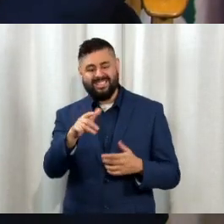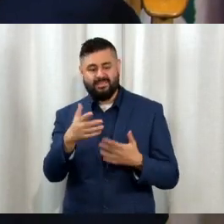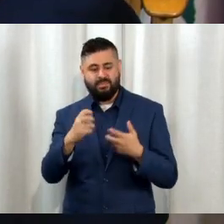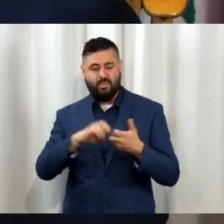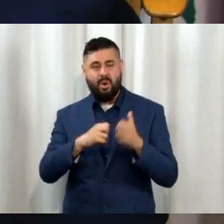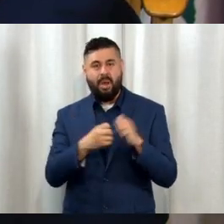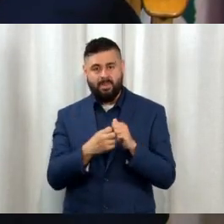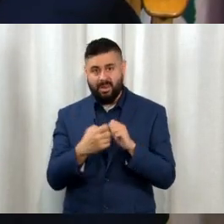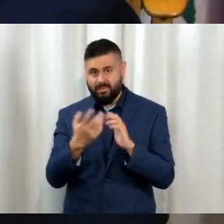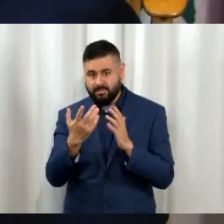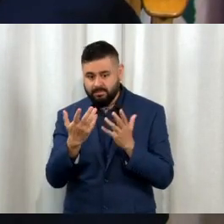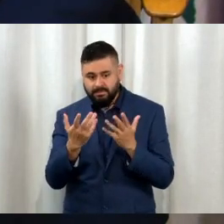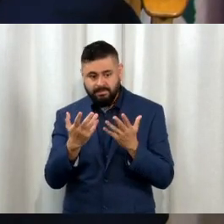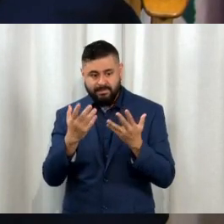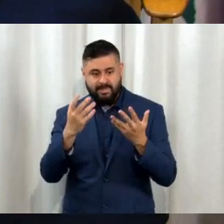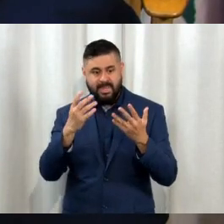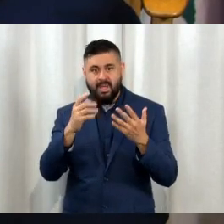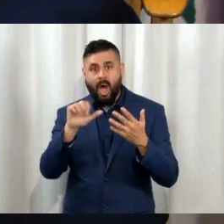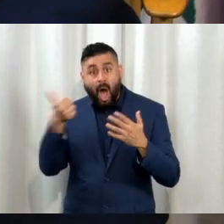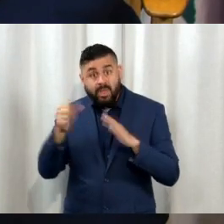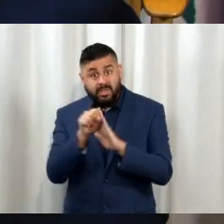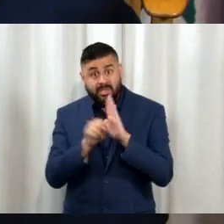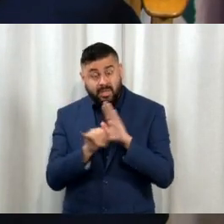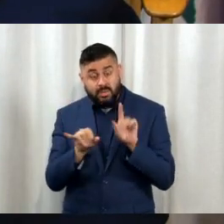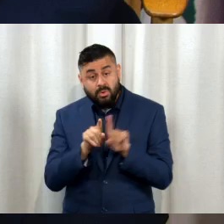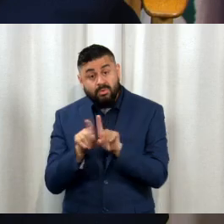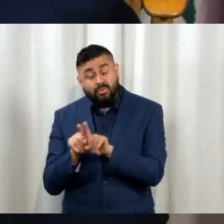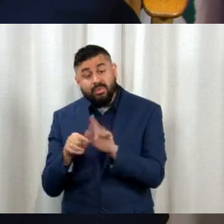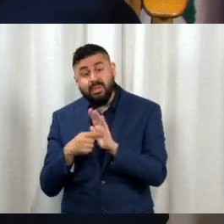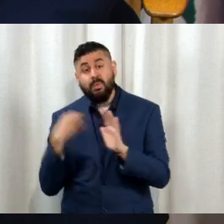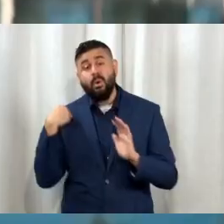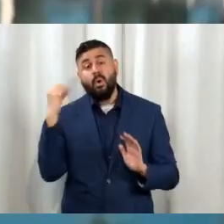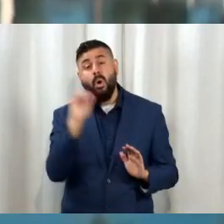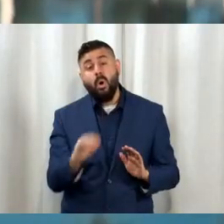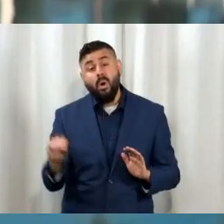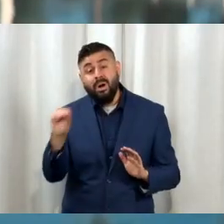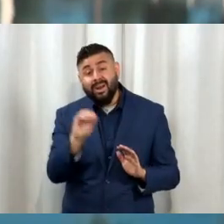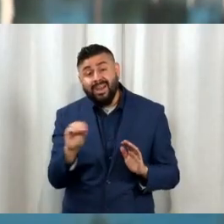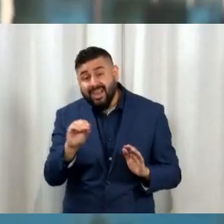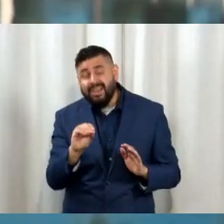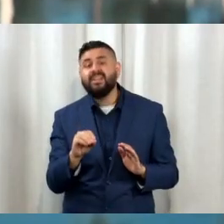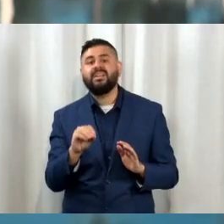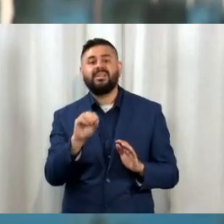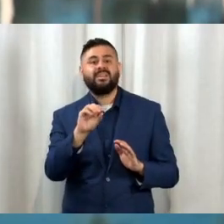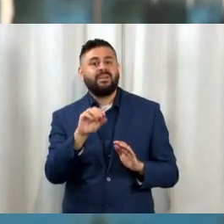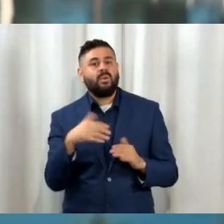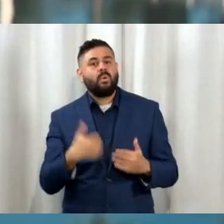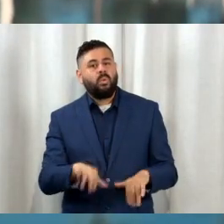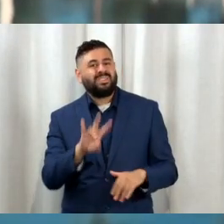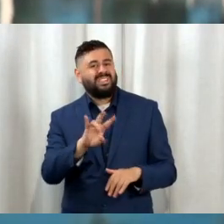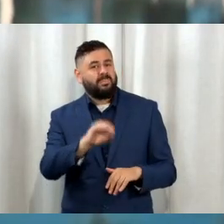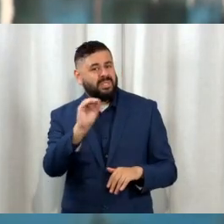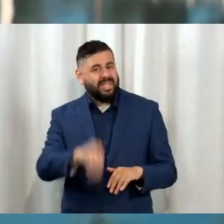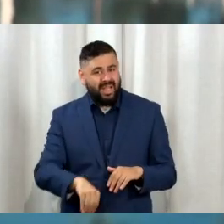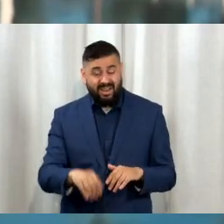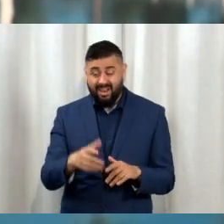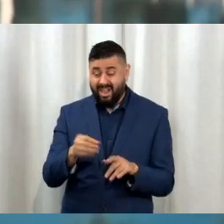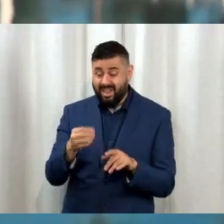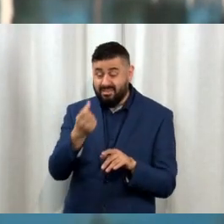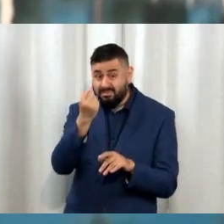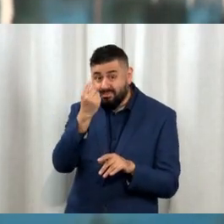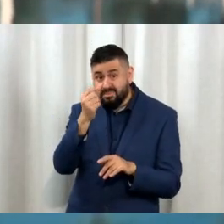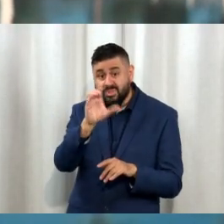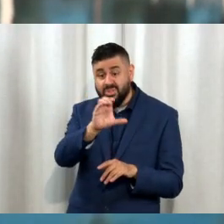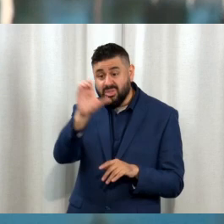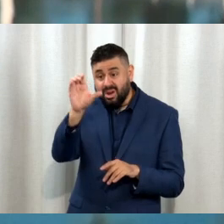Right. Just to give some national context, Portland is up about 20%, Phoenix is up 7%, and Chicago is